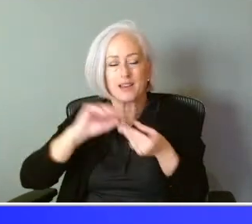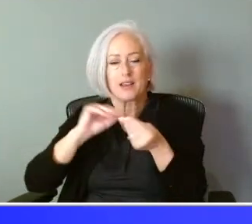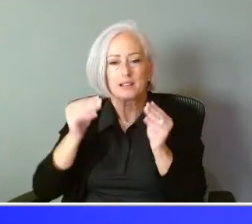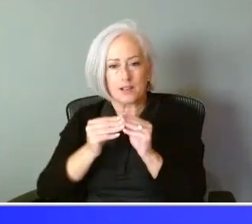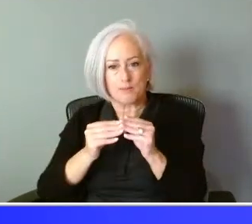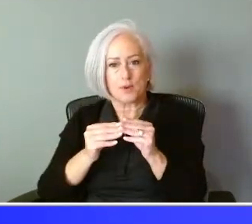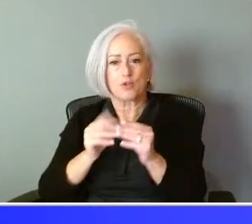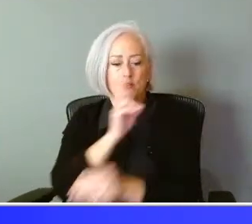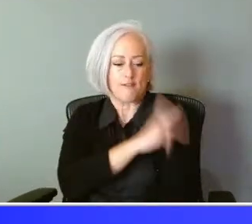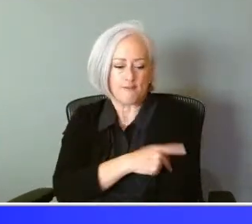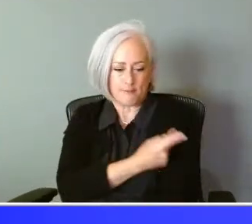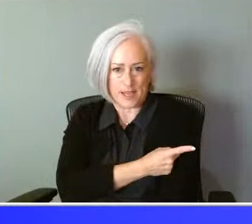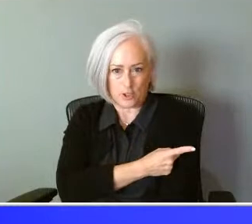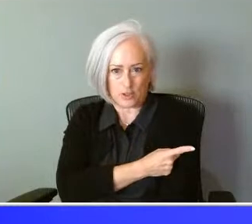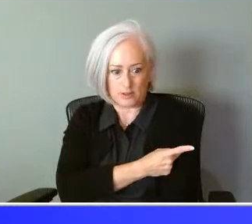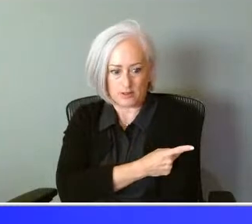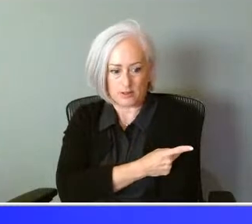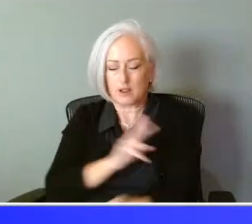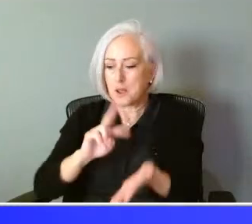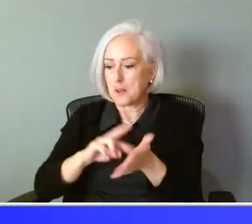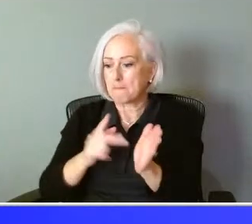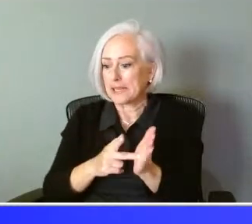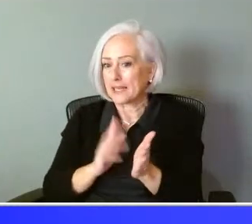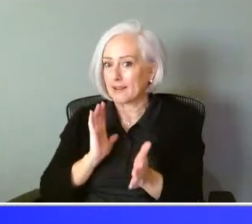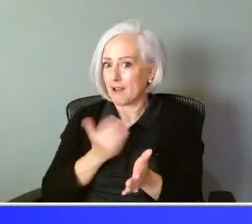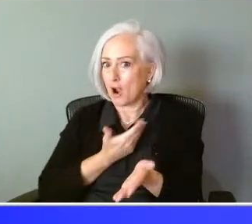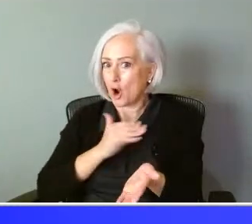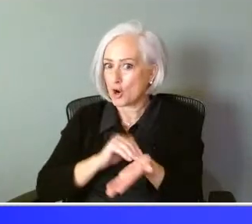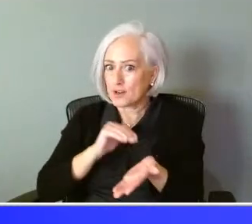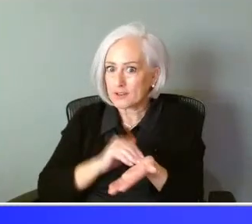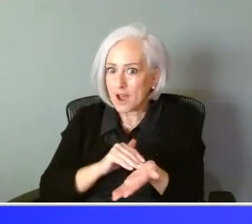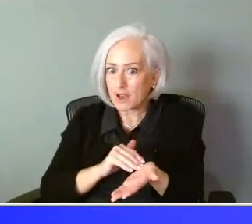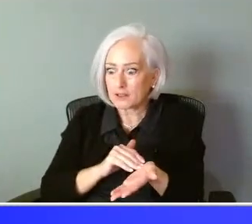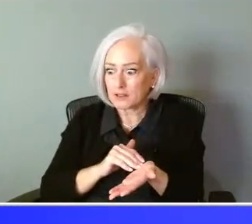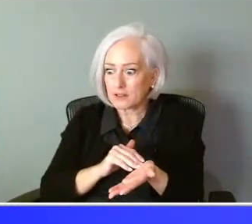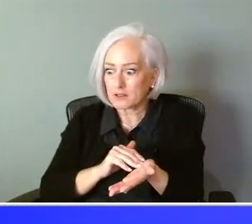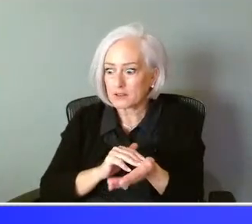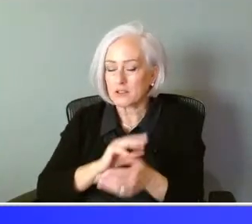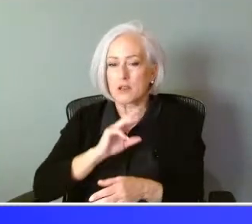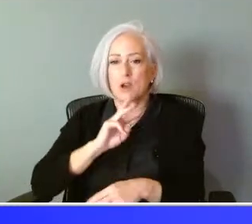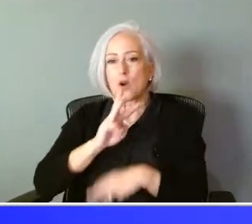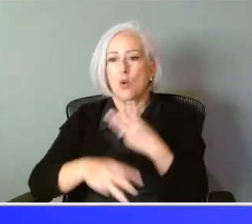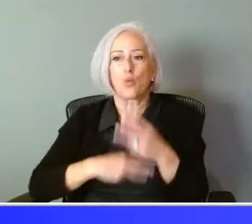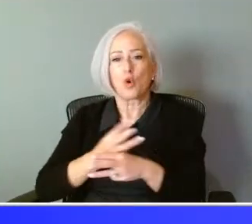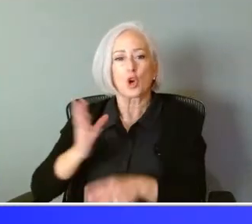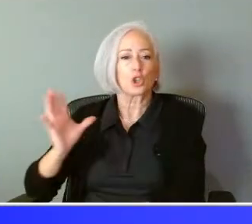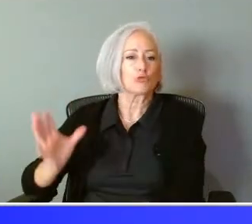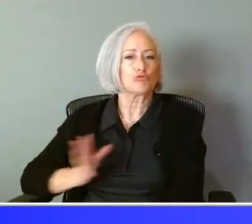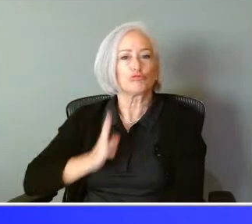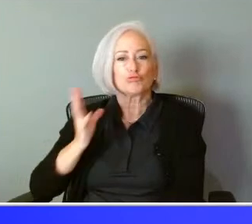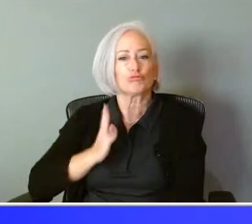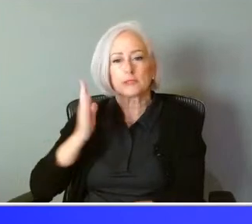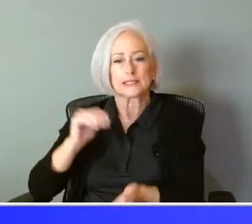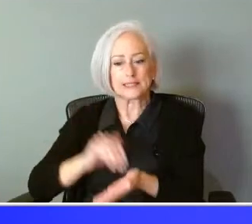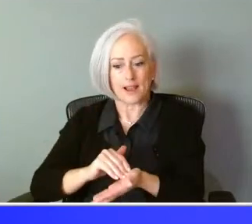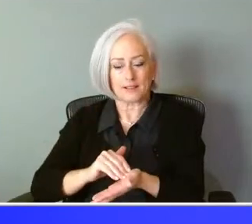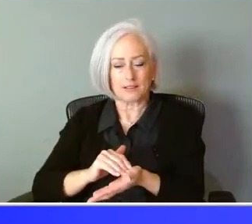our physicians are not only world-class clinicians, they also have